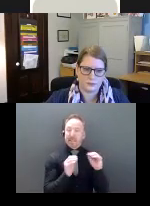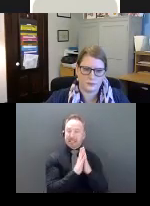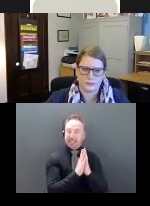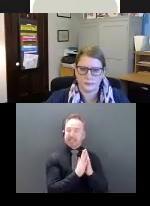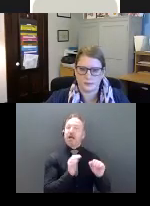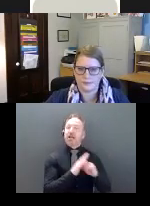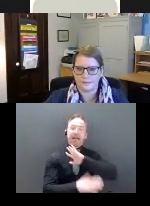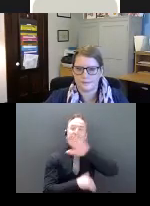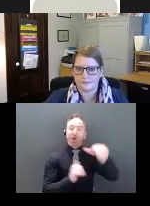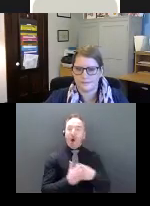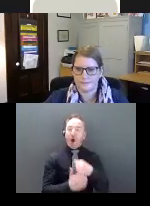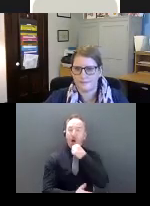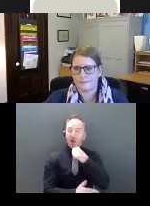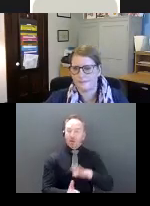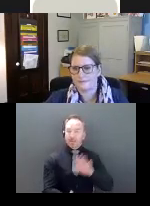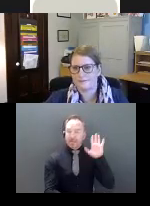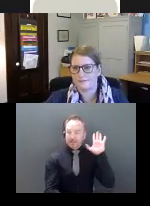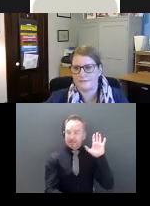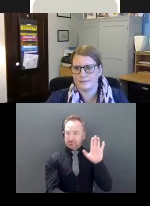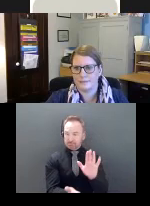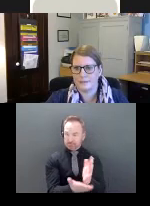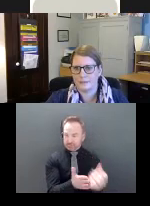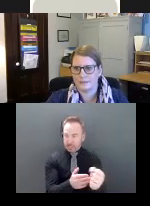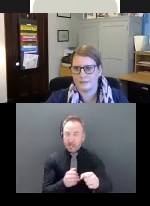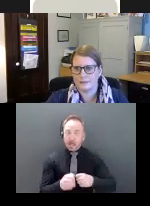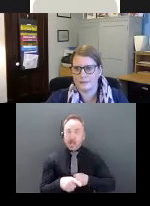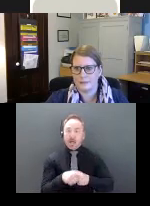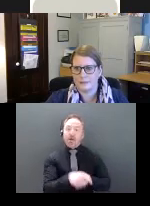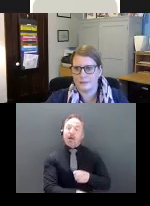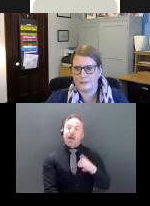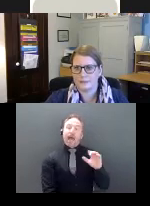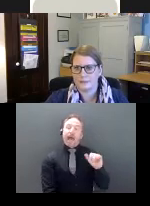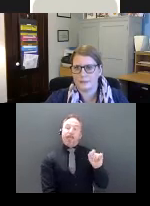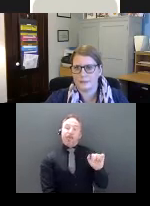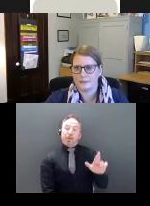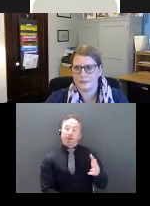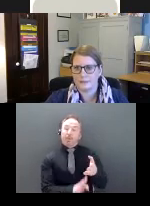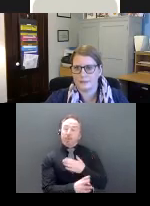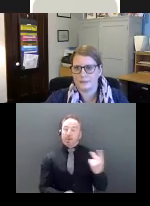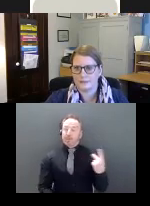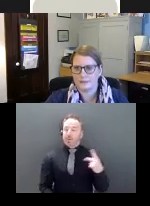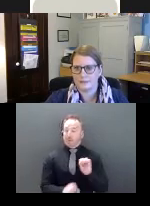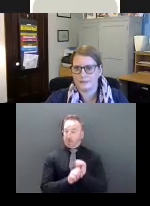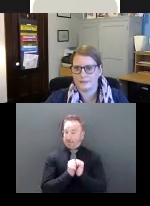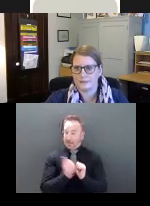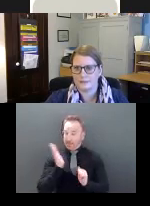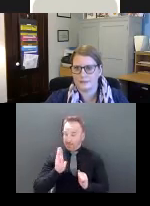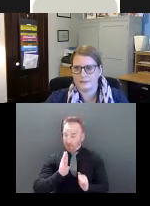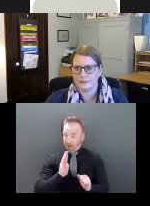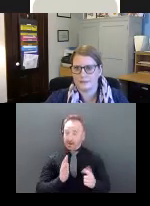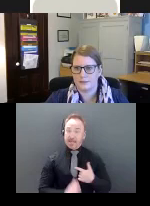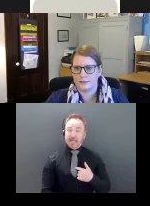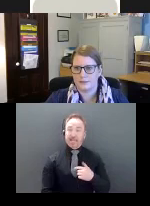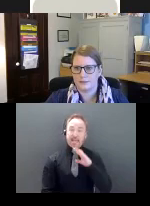of working with Amber in the past on the Aging Without Violence project, and we're so pleased that she's able to spend time today to